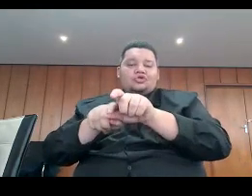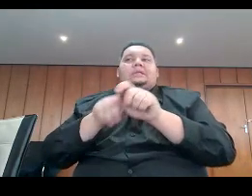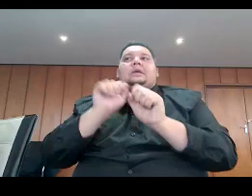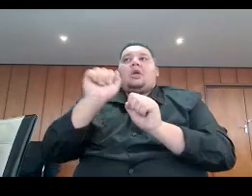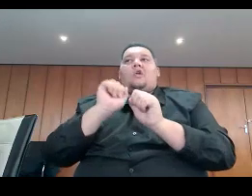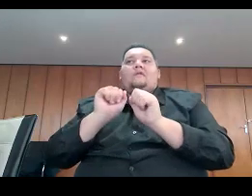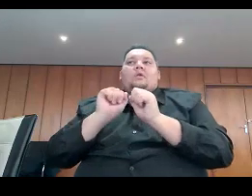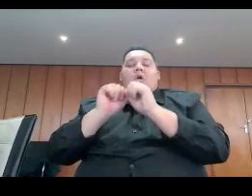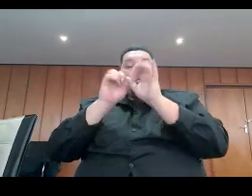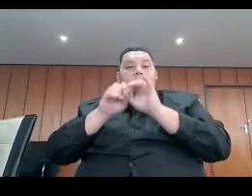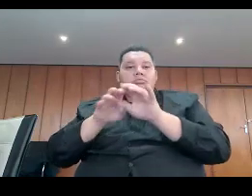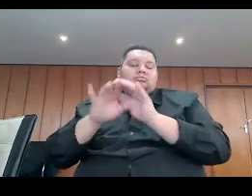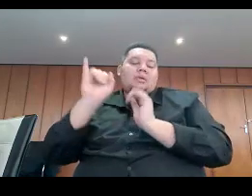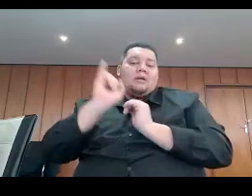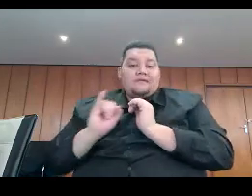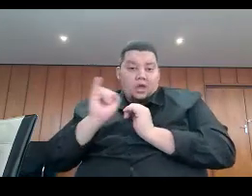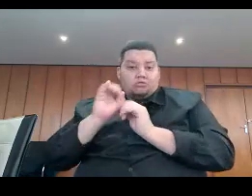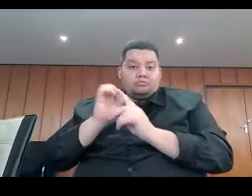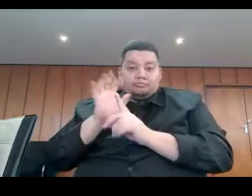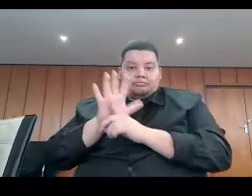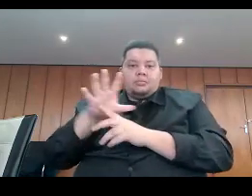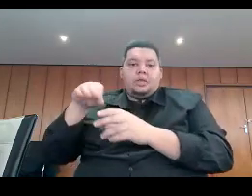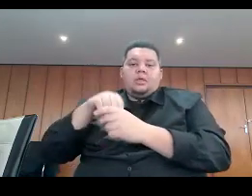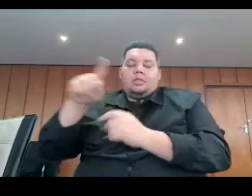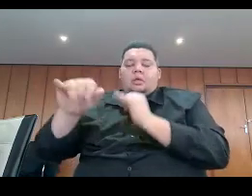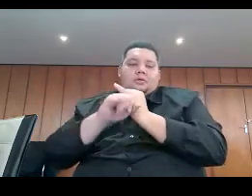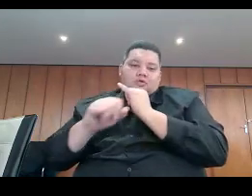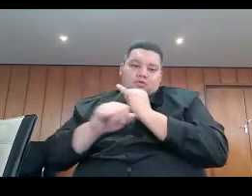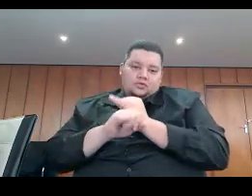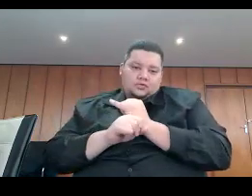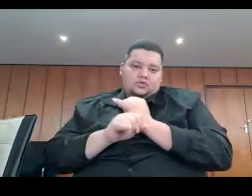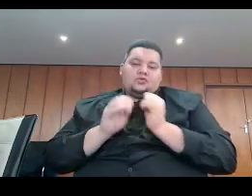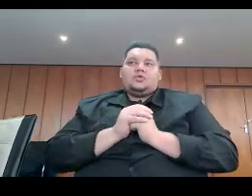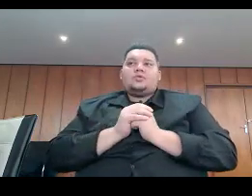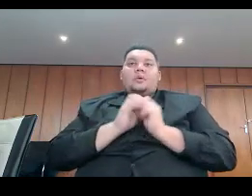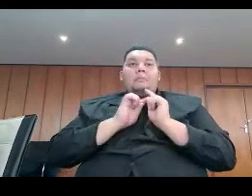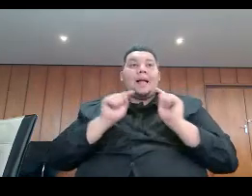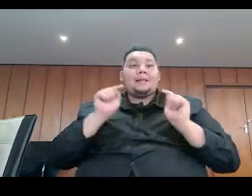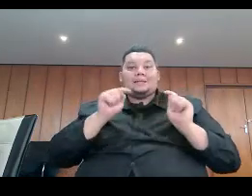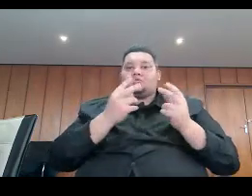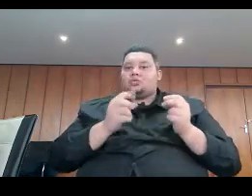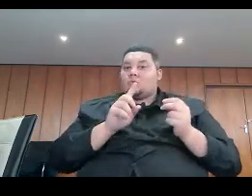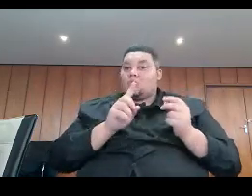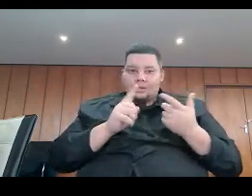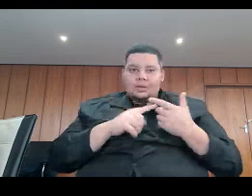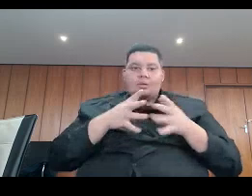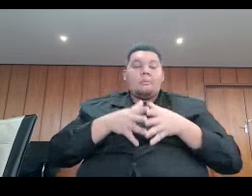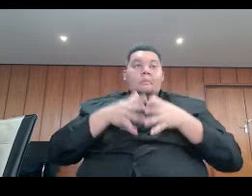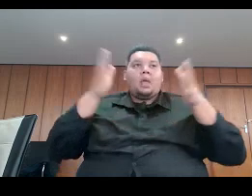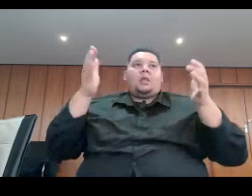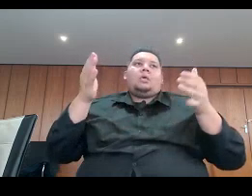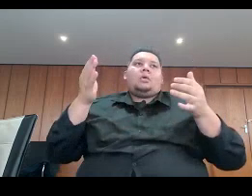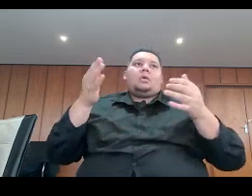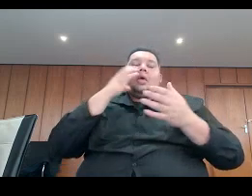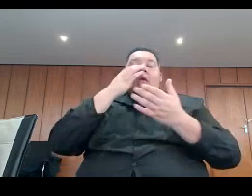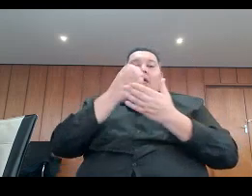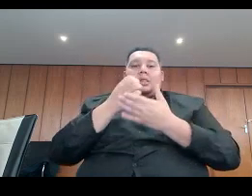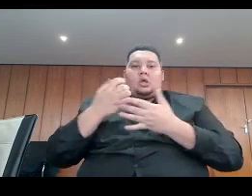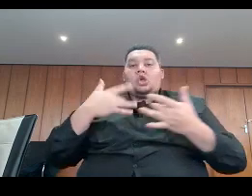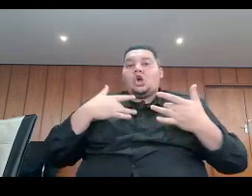viral infection that was prevalent at the institution. But what it did was raise many ethical concerns